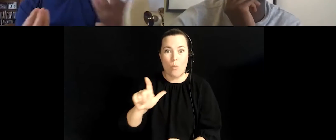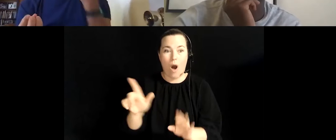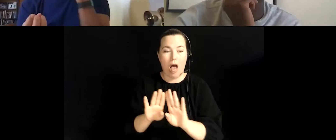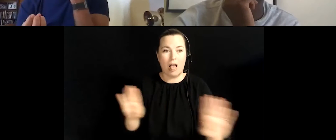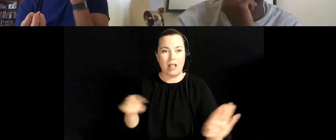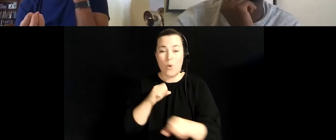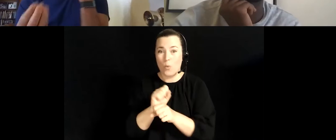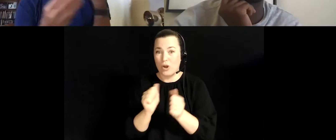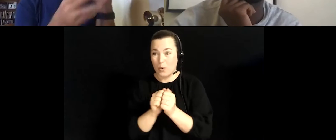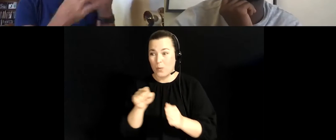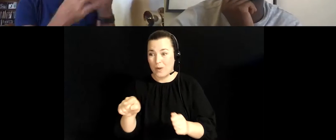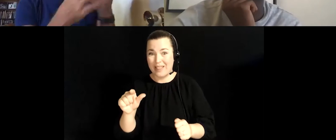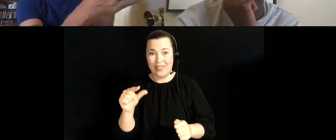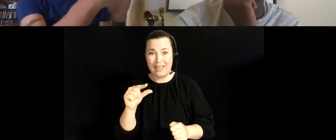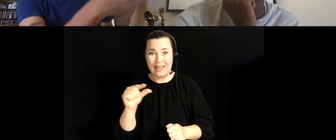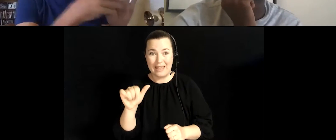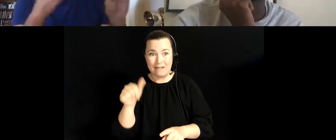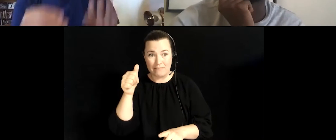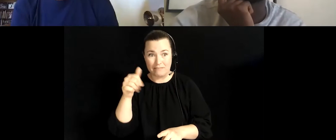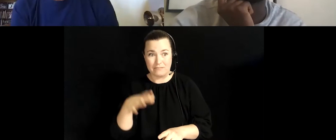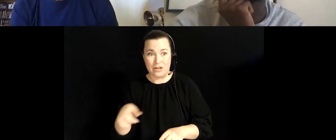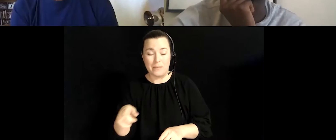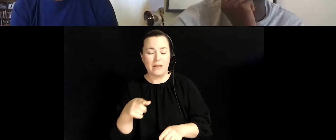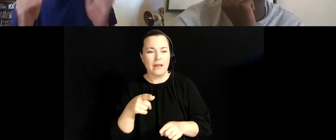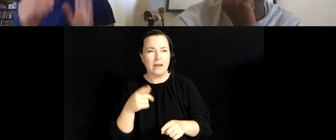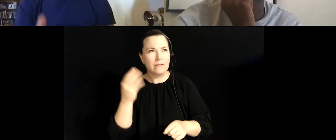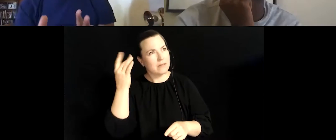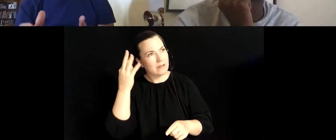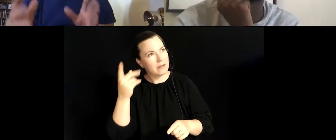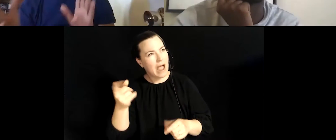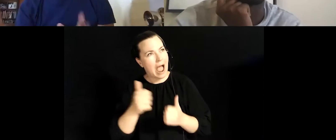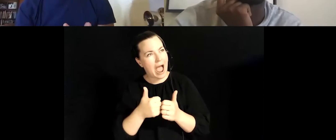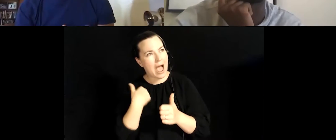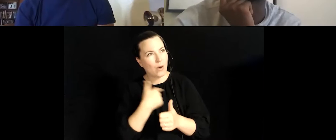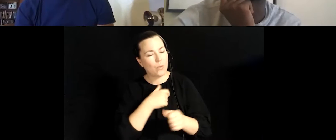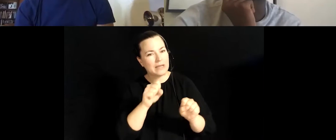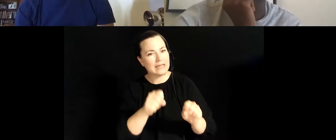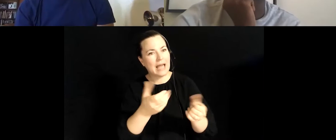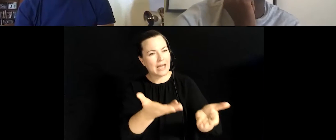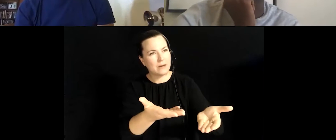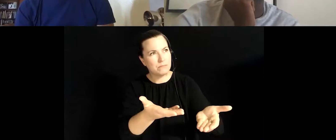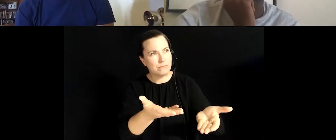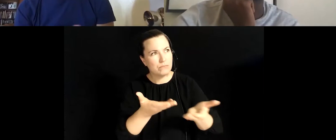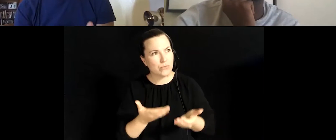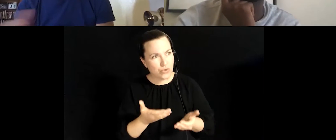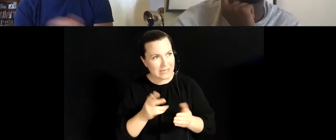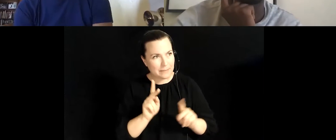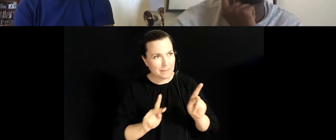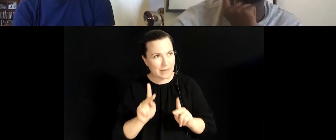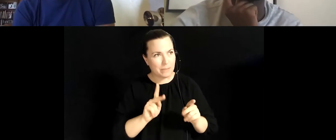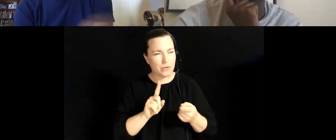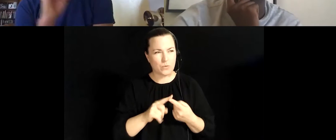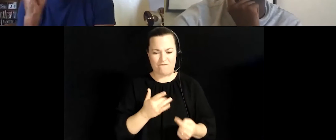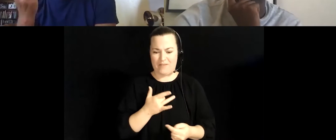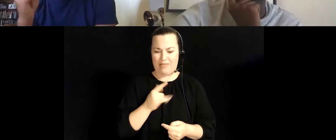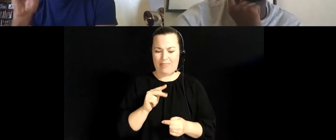going, okay, how do we even bring people to the beginning point of the